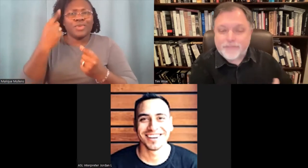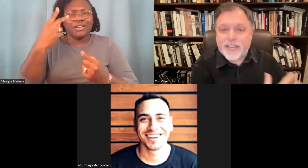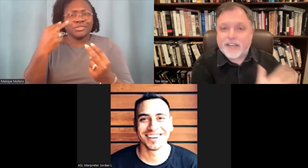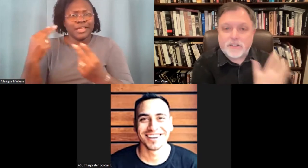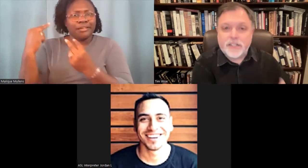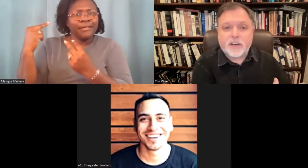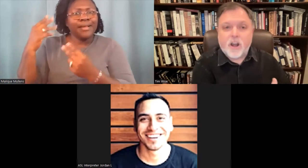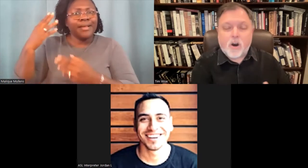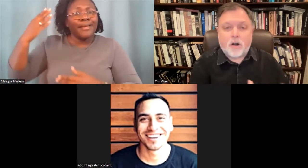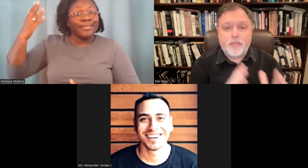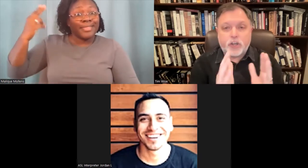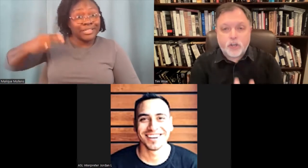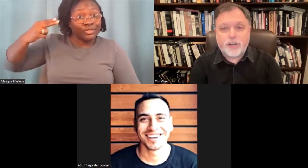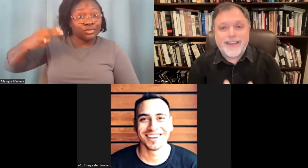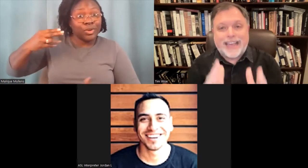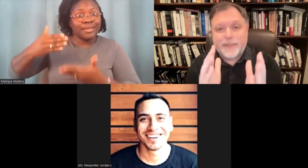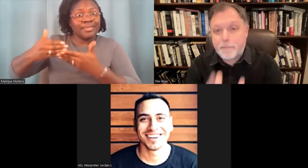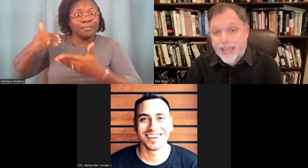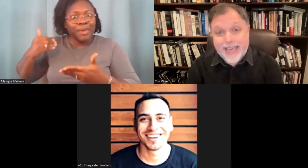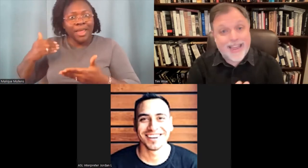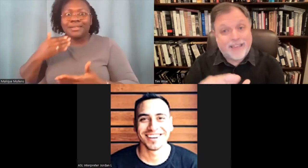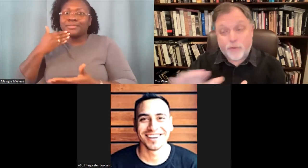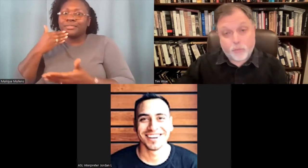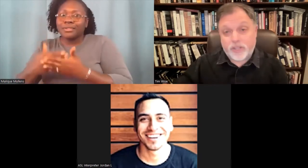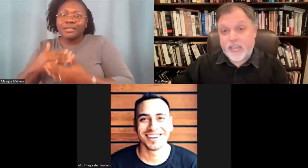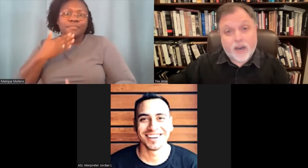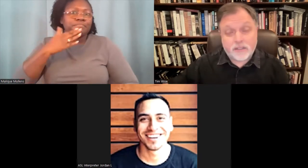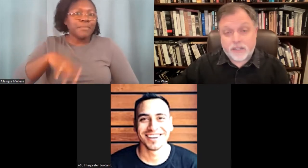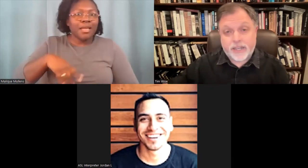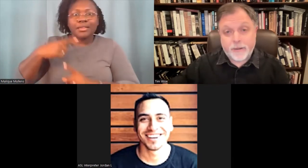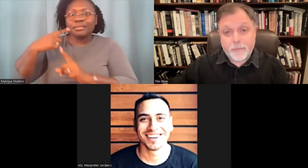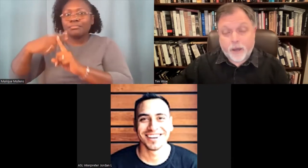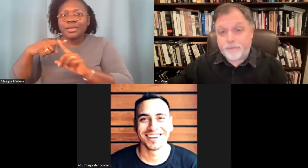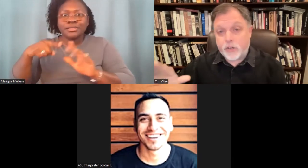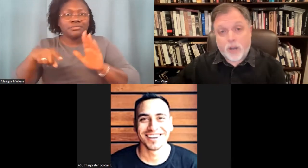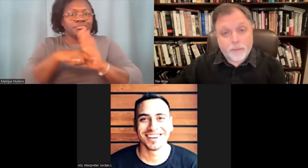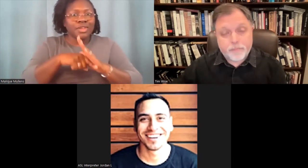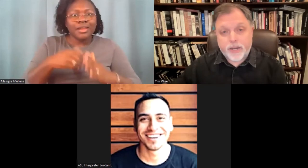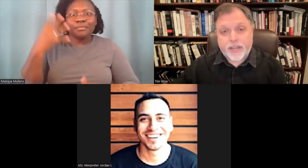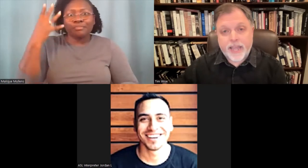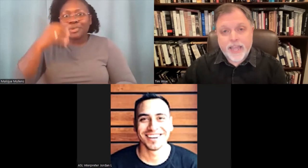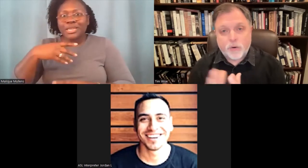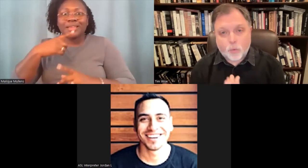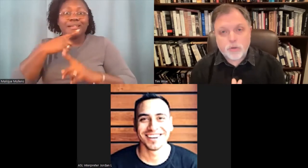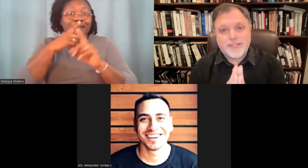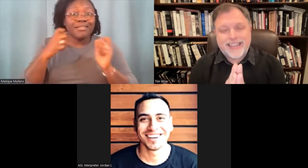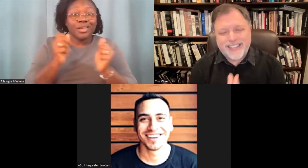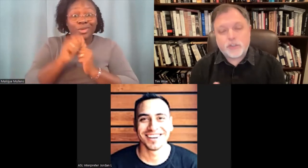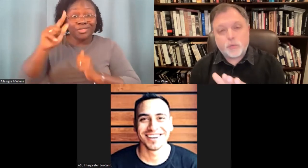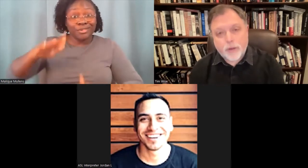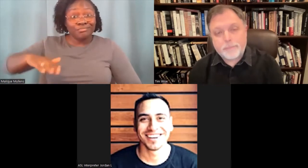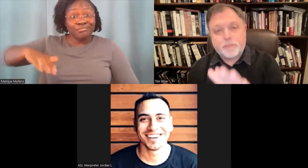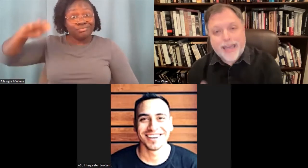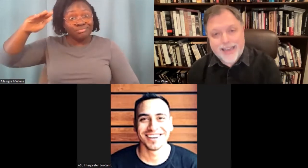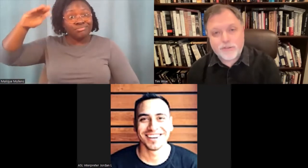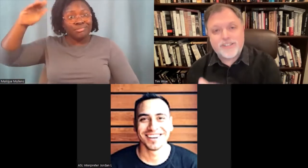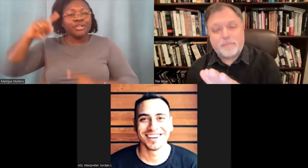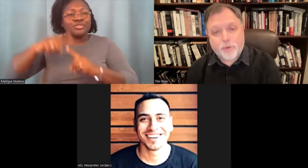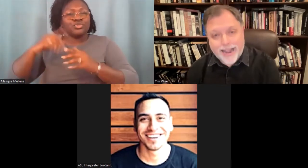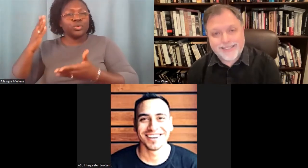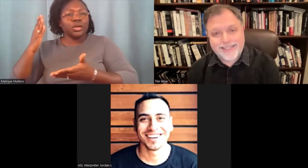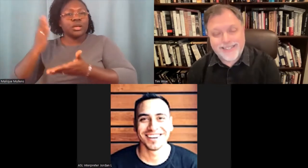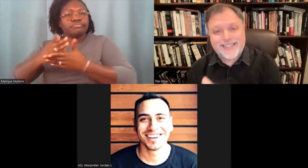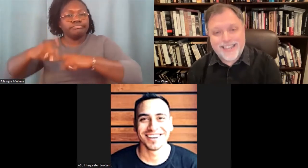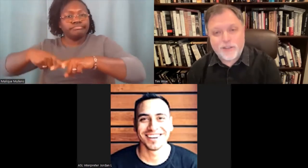You have to get clear on the good and the bad and the really ugly of your upbringing in order to interrupt patterns